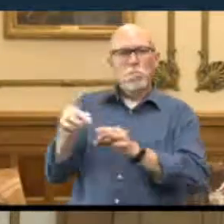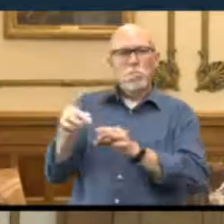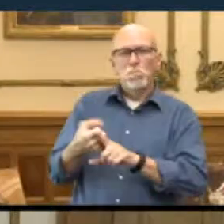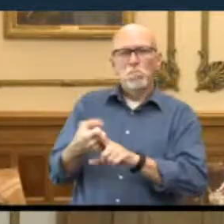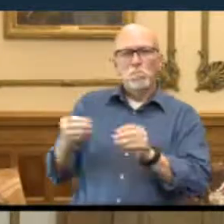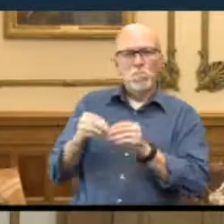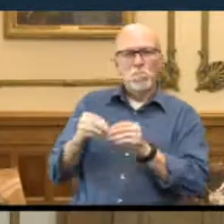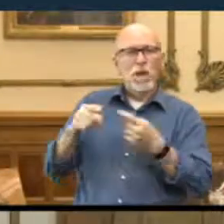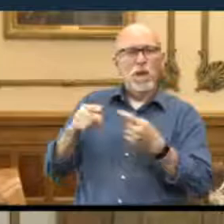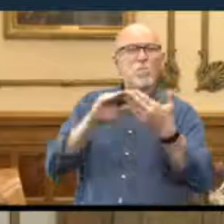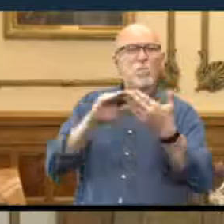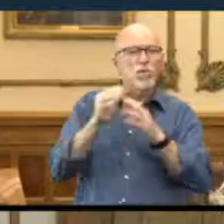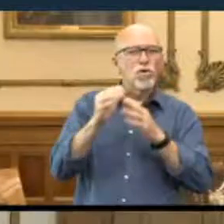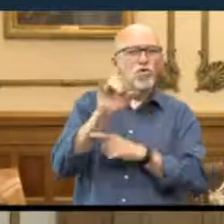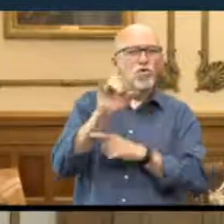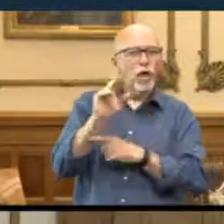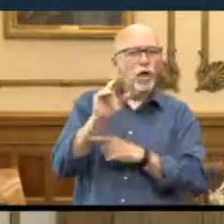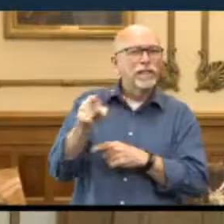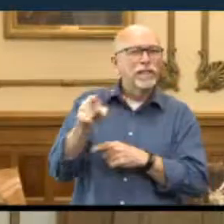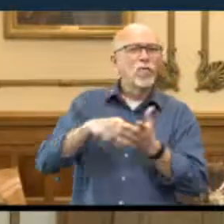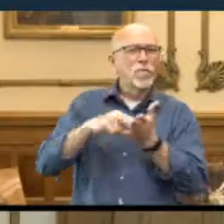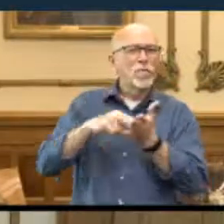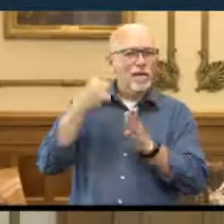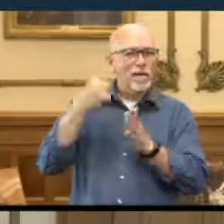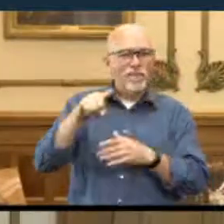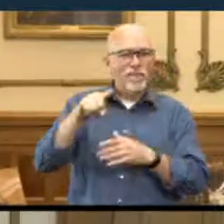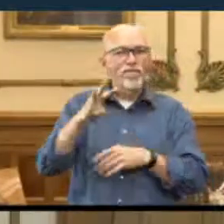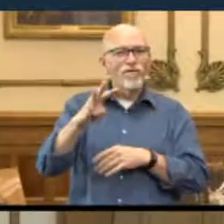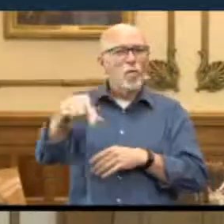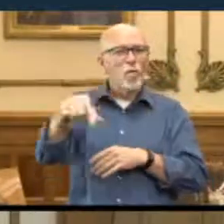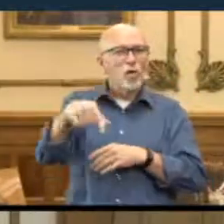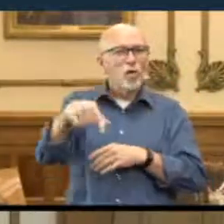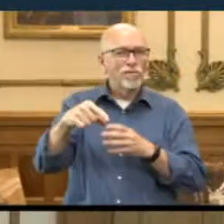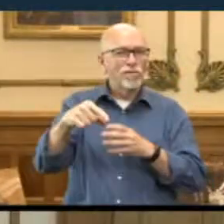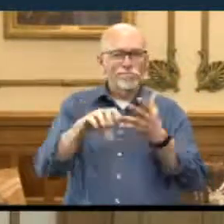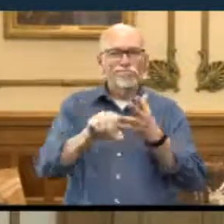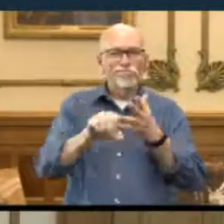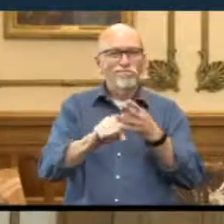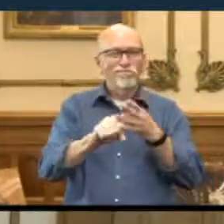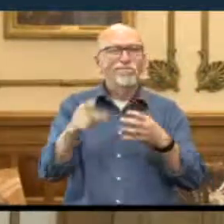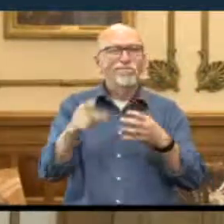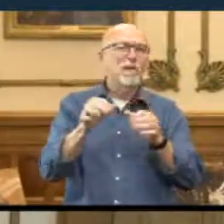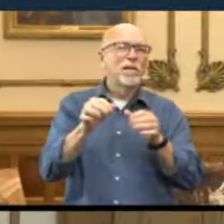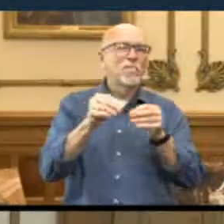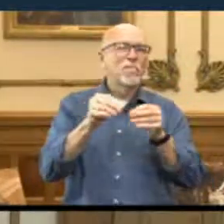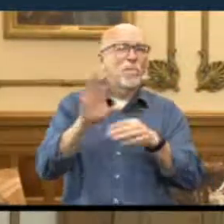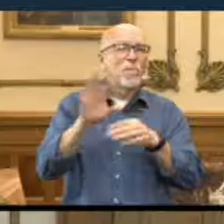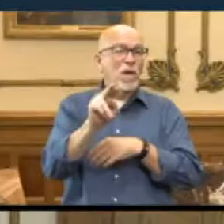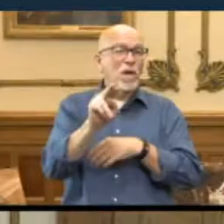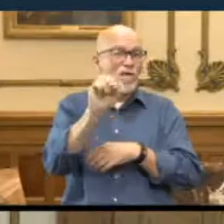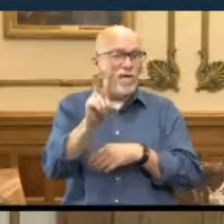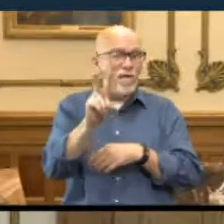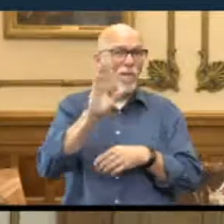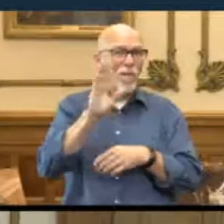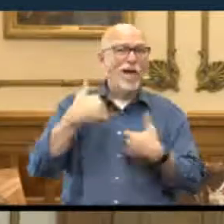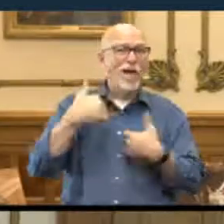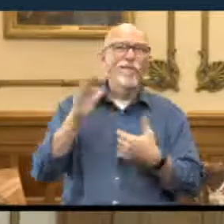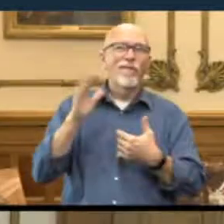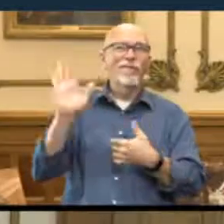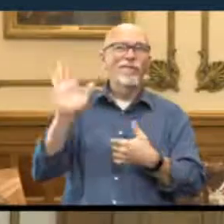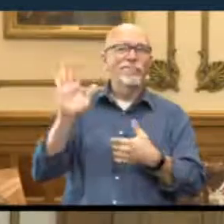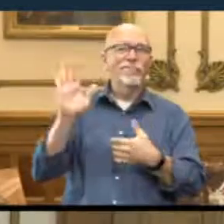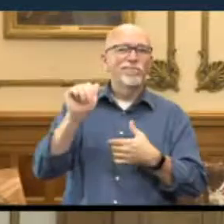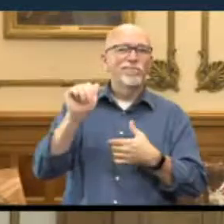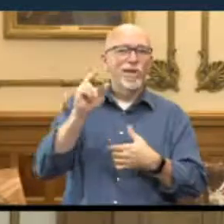about community crossings and what that means for the fourth quarter, and you can give a more exact time frame in November, I guess, the award.